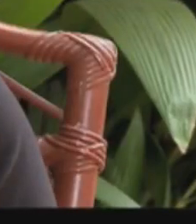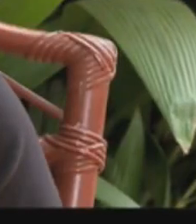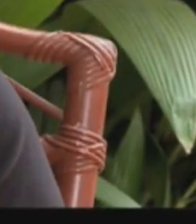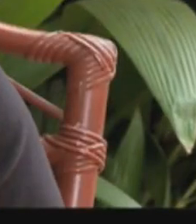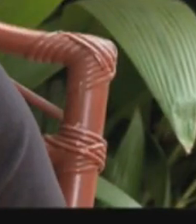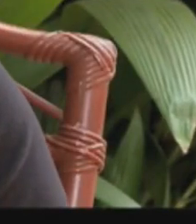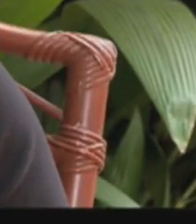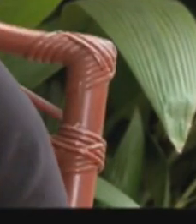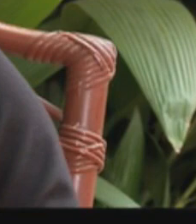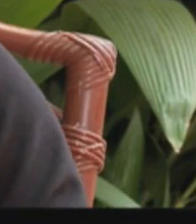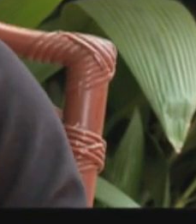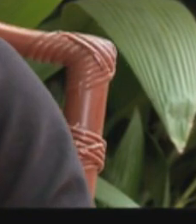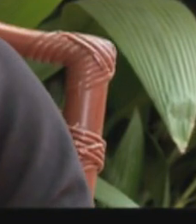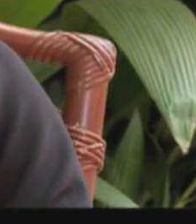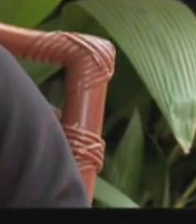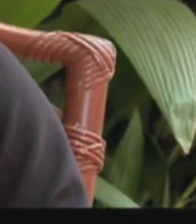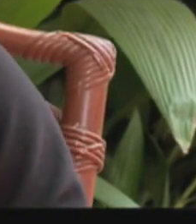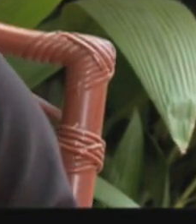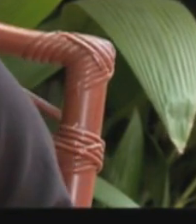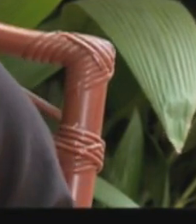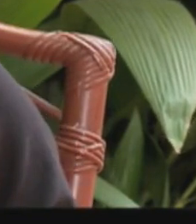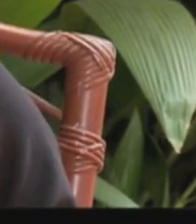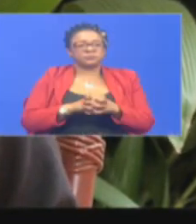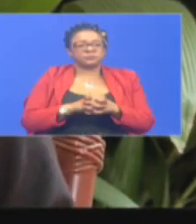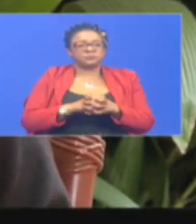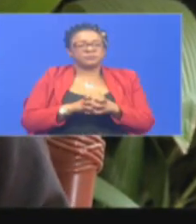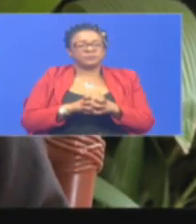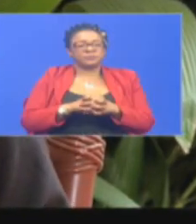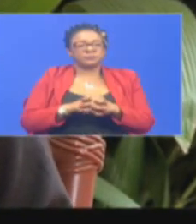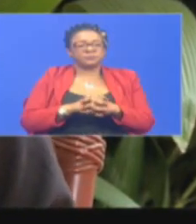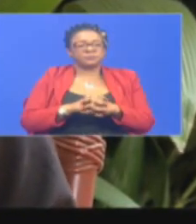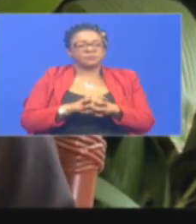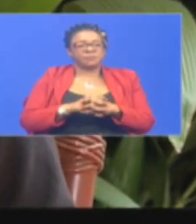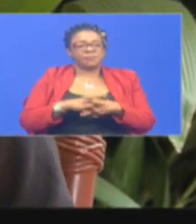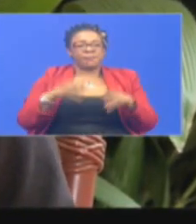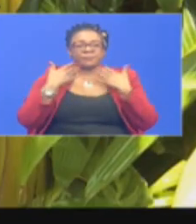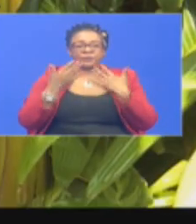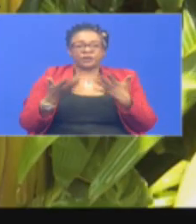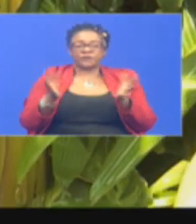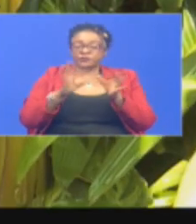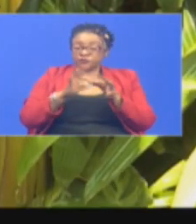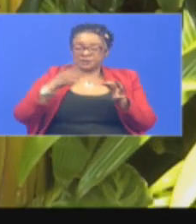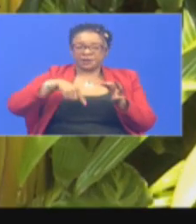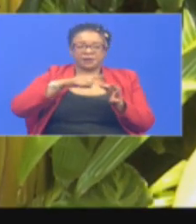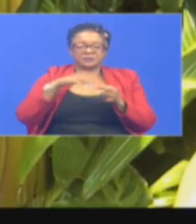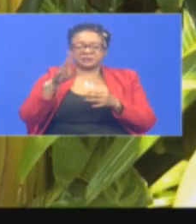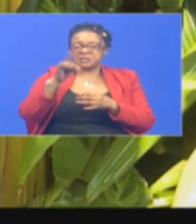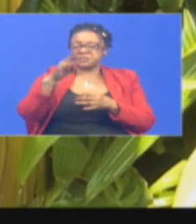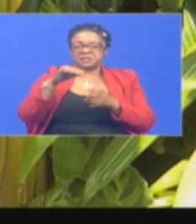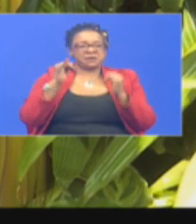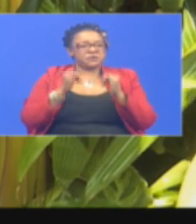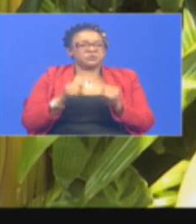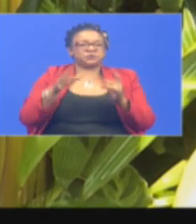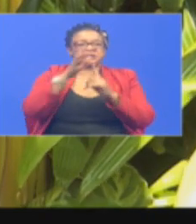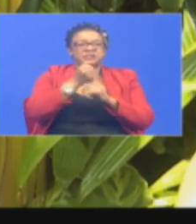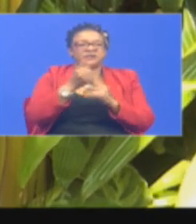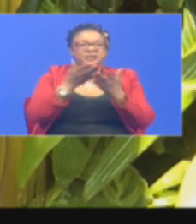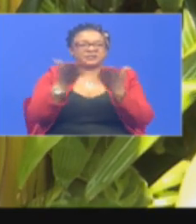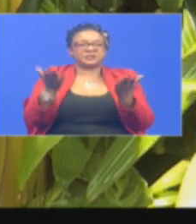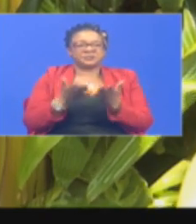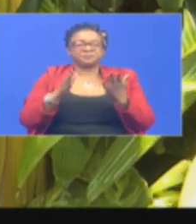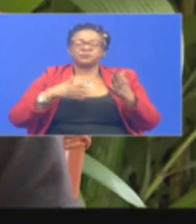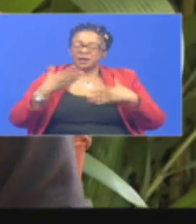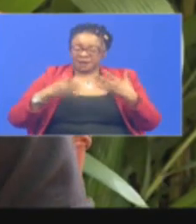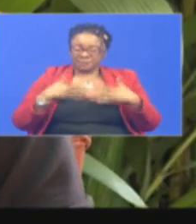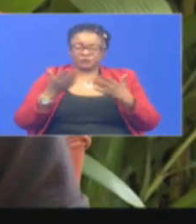Thank you for joining us. We're now joined by women's rights activist Daisy Amdani, who's not new to our TV screens. Happy to have you with us.